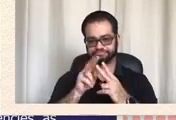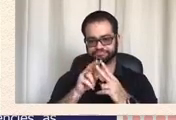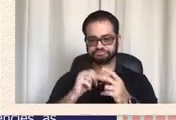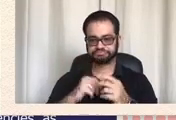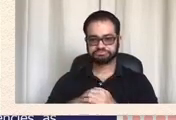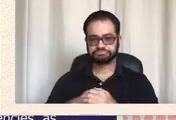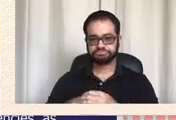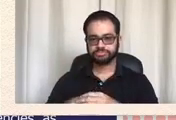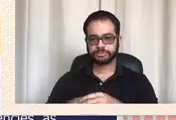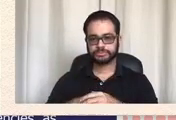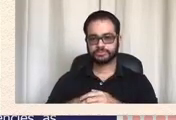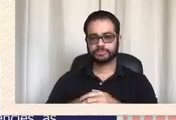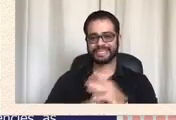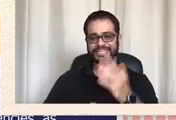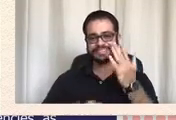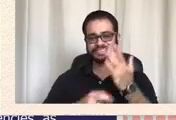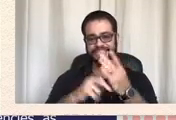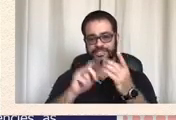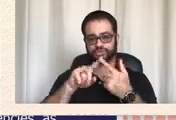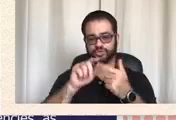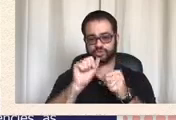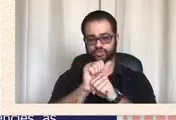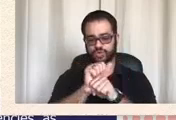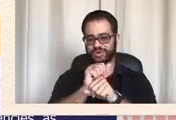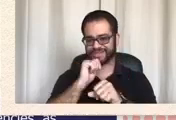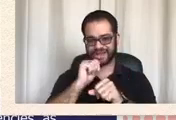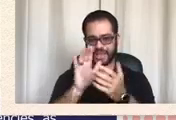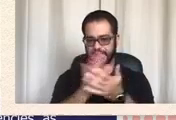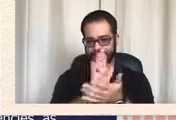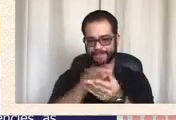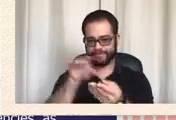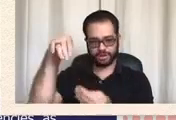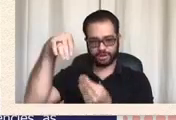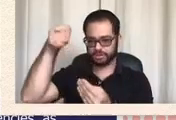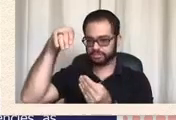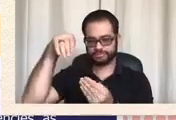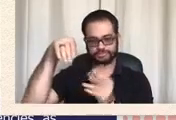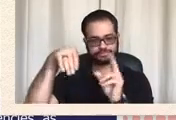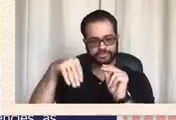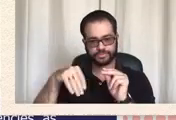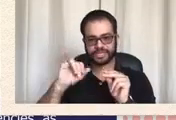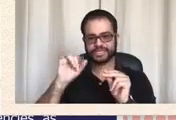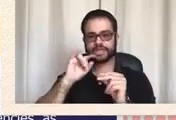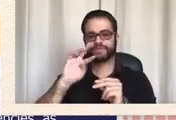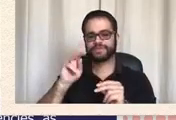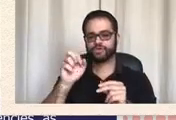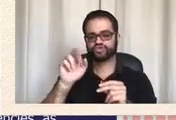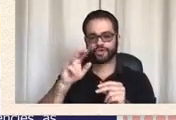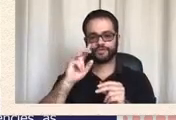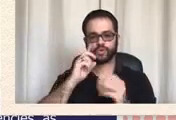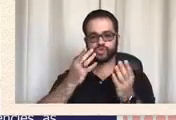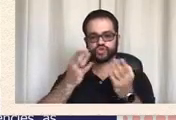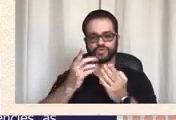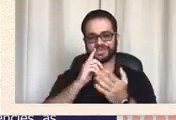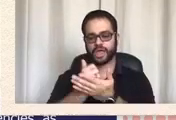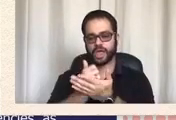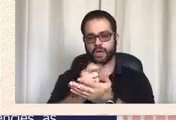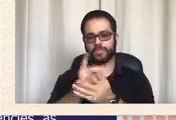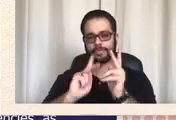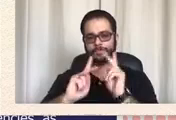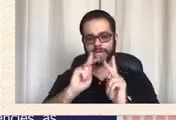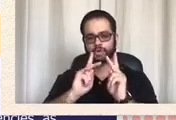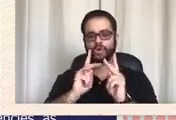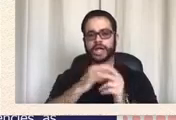The Ticket to Work is not a physical document. It's a voucher for services that help eligible beneficiaries transition to